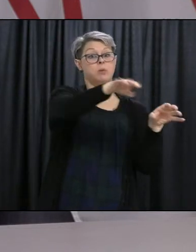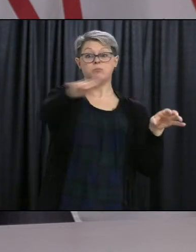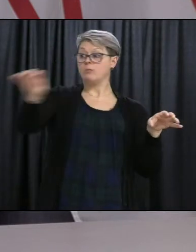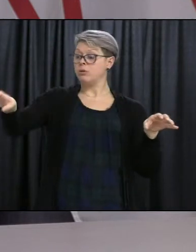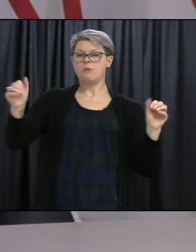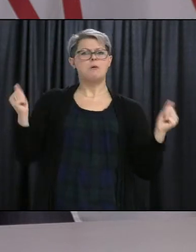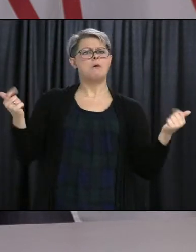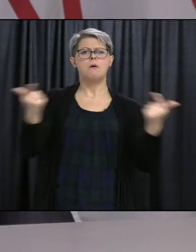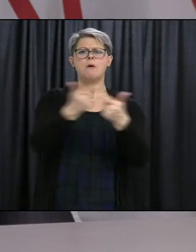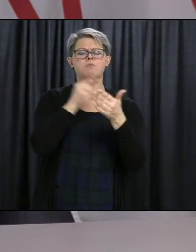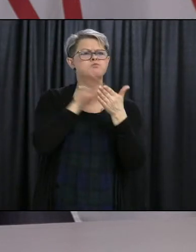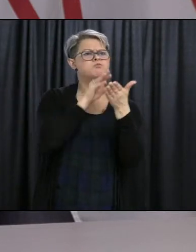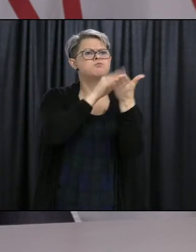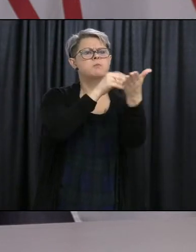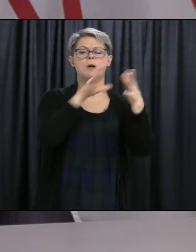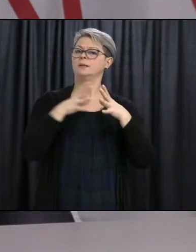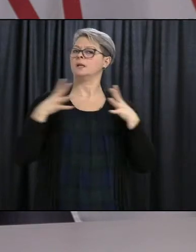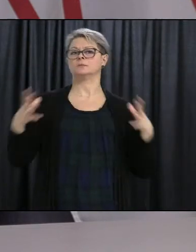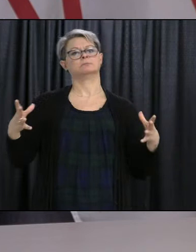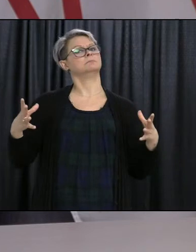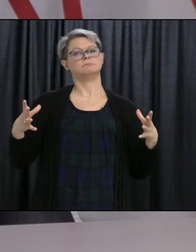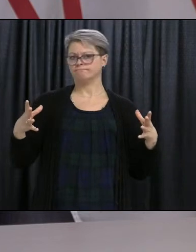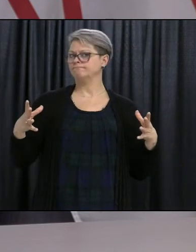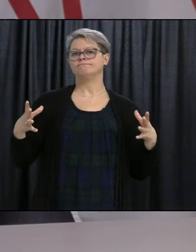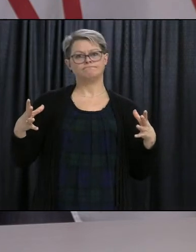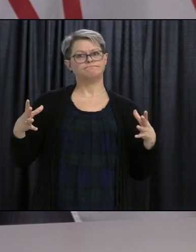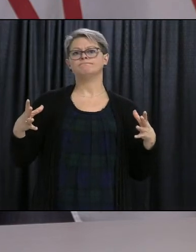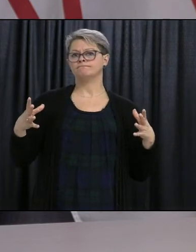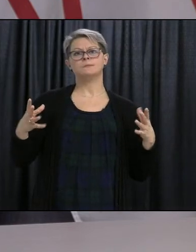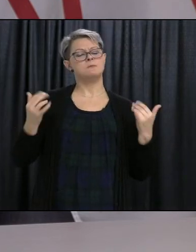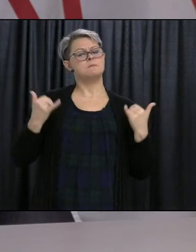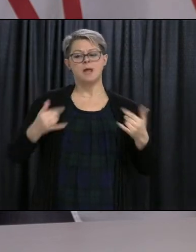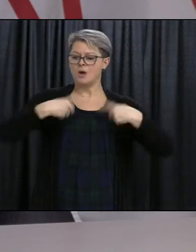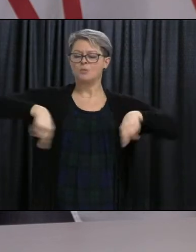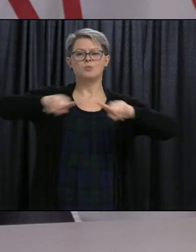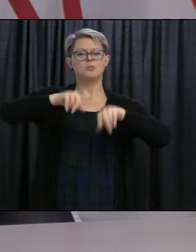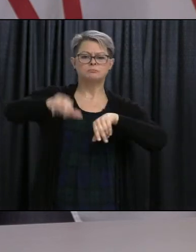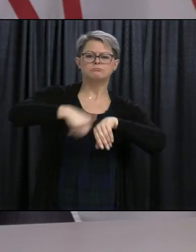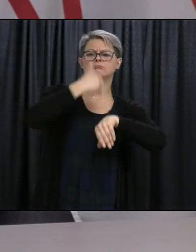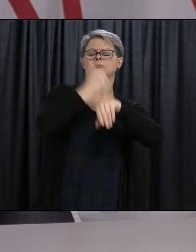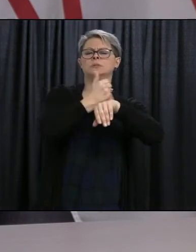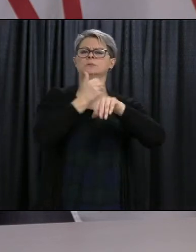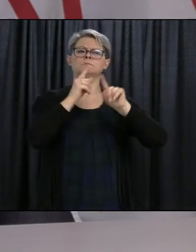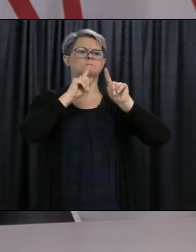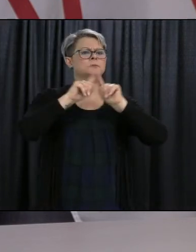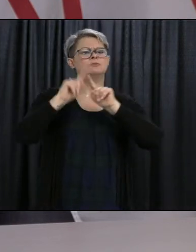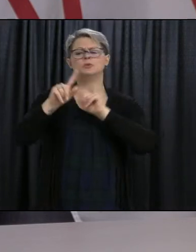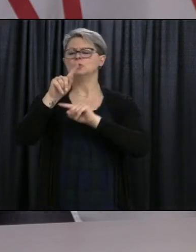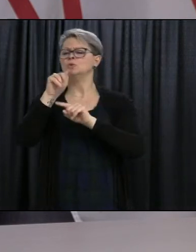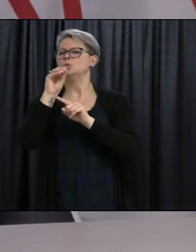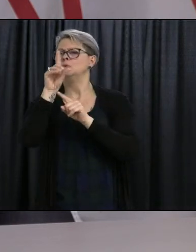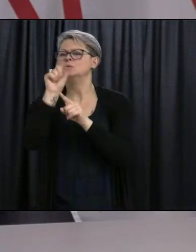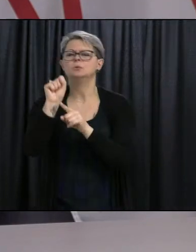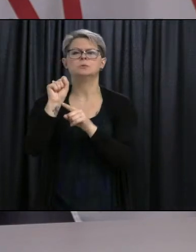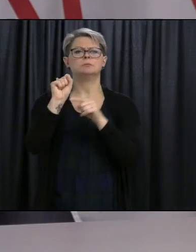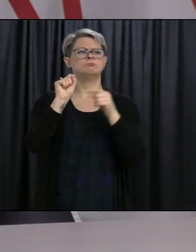And we've all learned so much and been able to put so much in place that we're dealing with it,